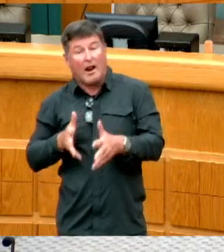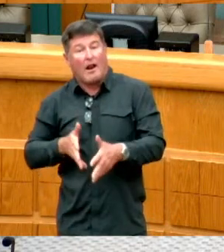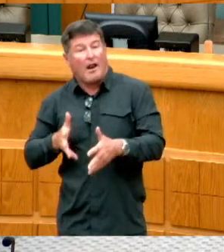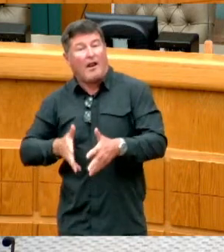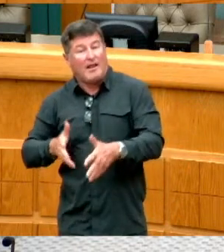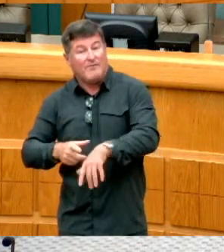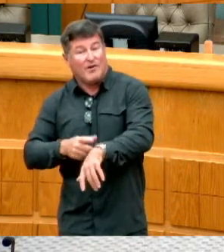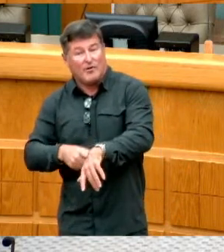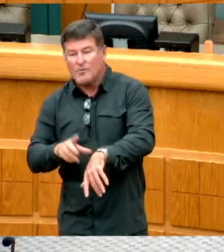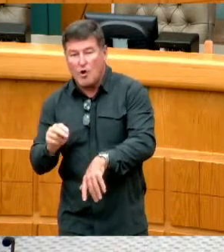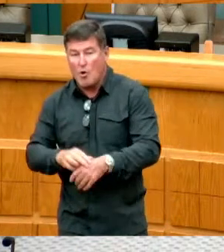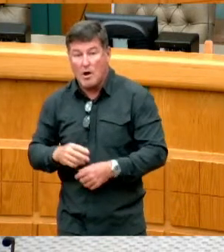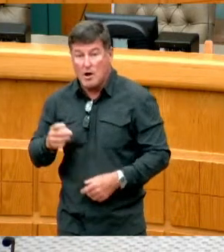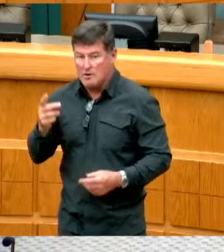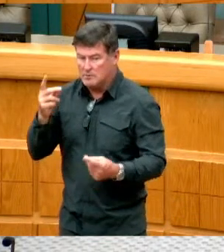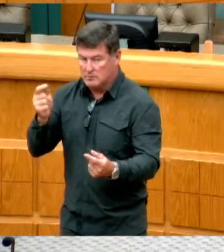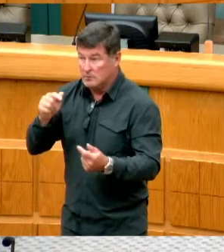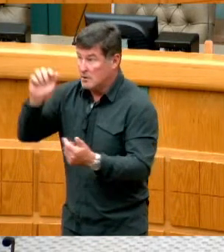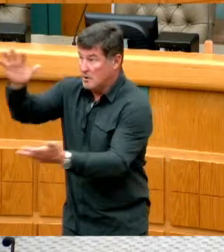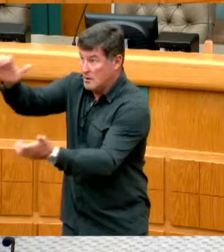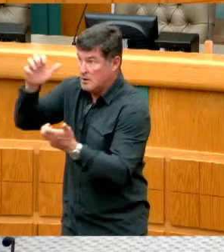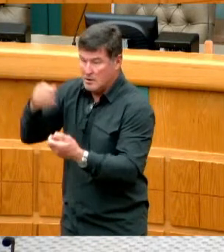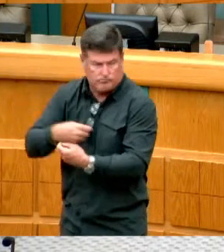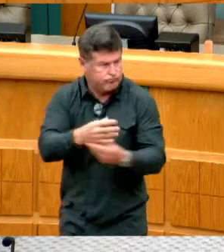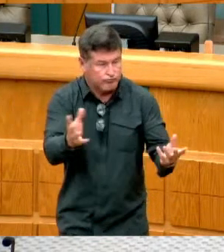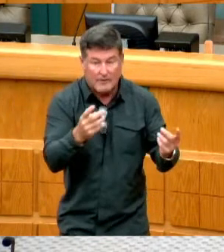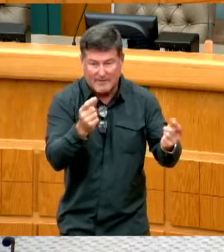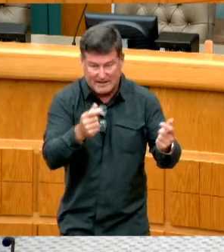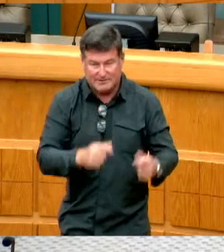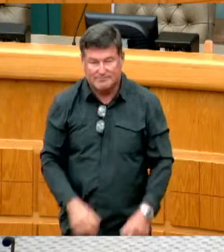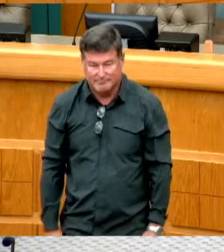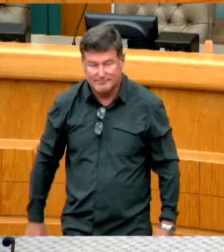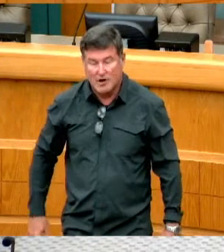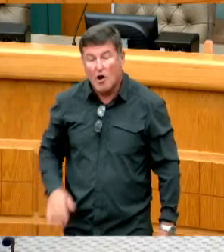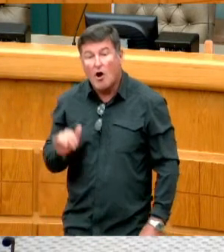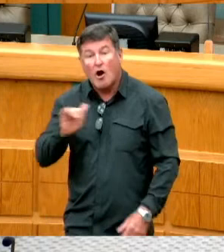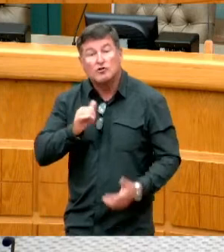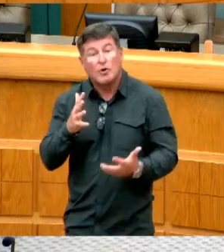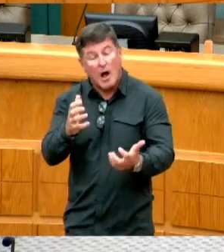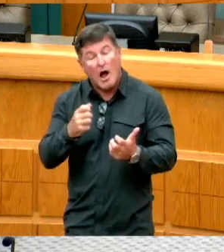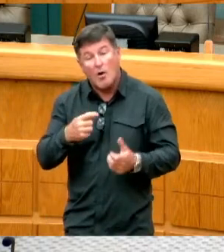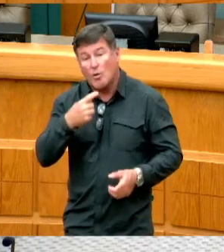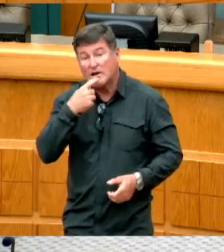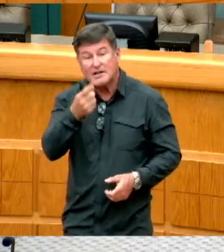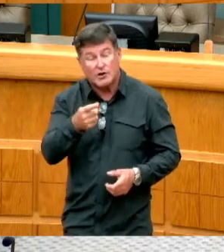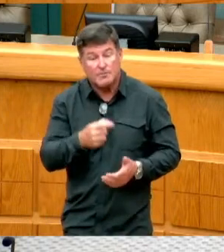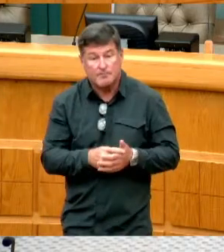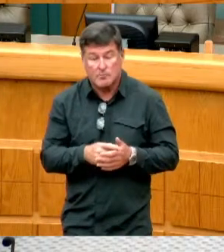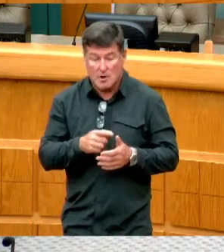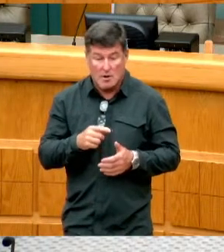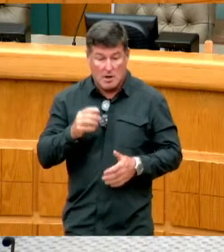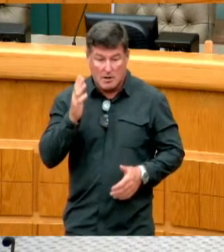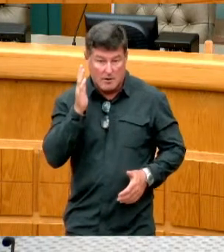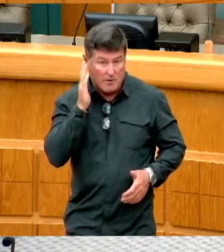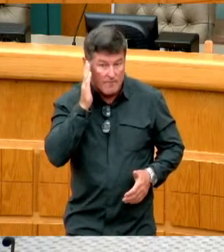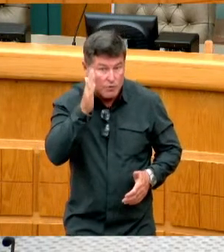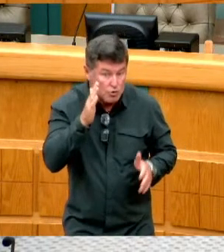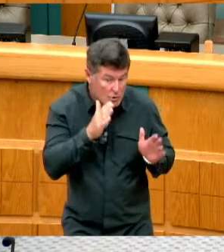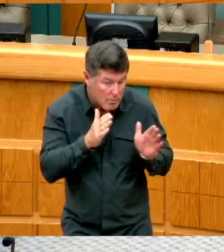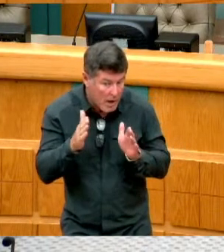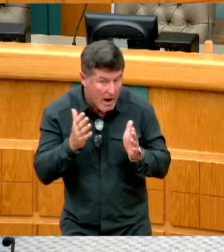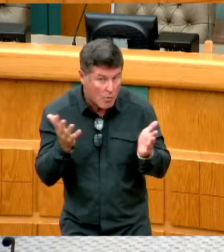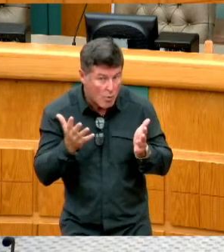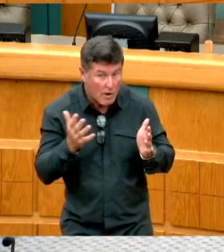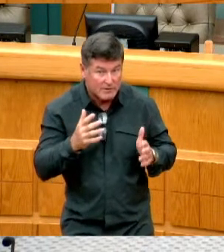going to pivot to this week. I like sharing with you that tune in, where are we going? What's our plan and strategy? We're going to